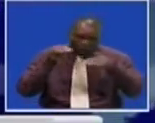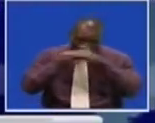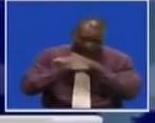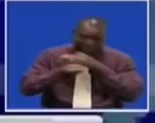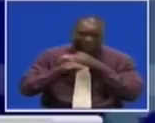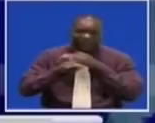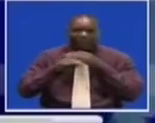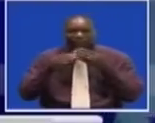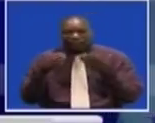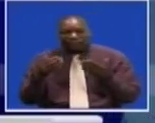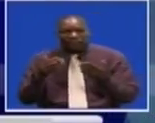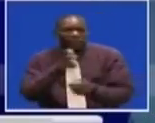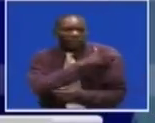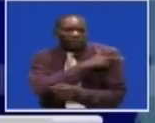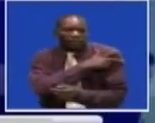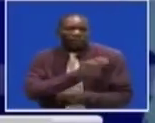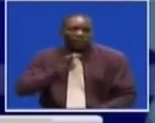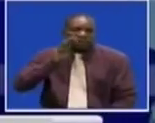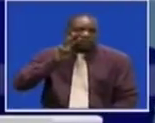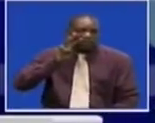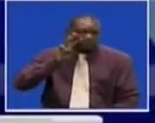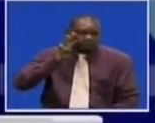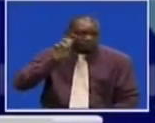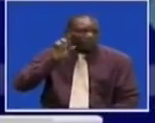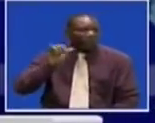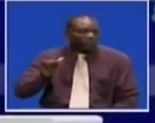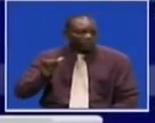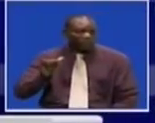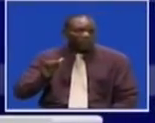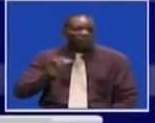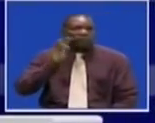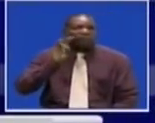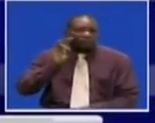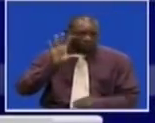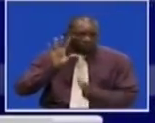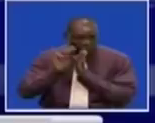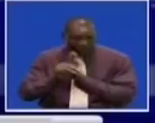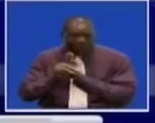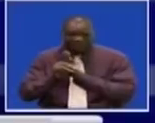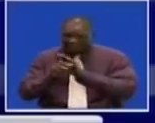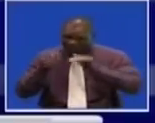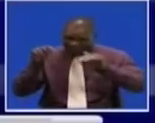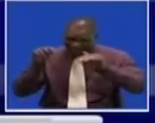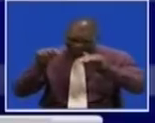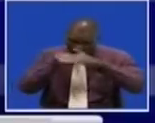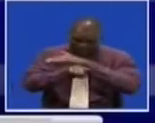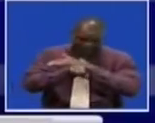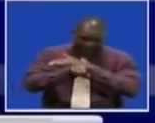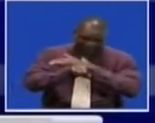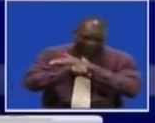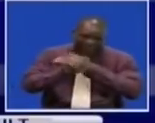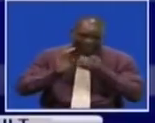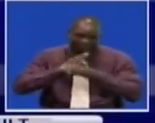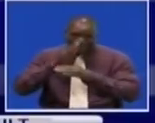boys. Captain of the side, Walter Walia, won it for Nkana in the 75th minute with a check tap in after